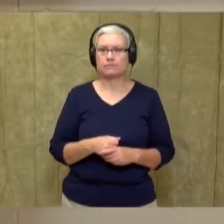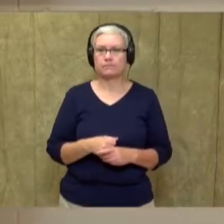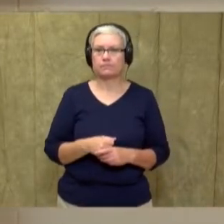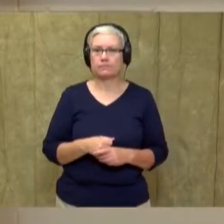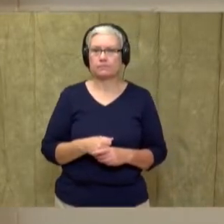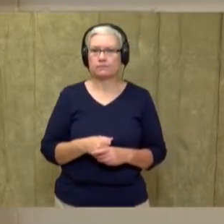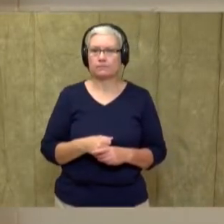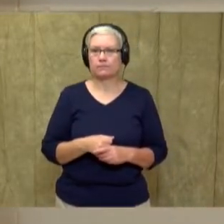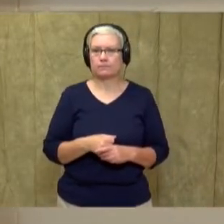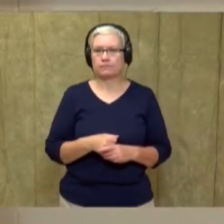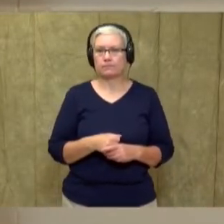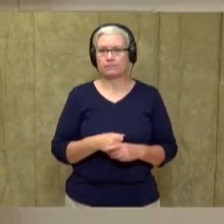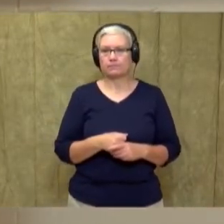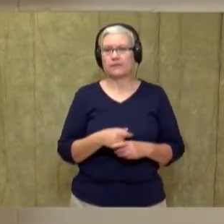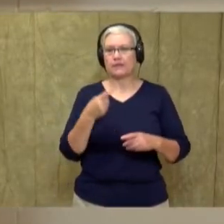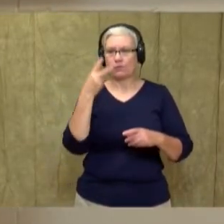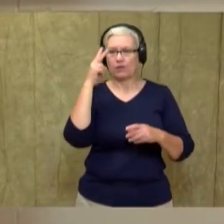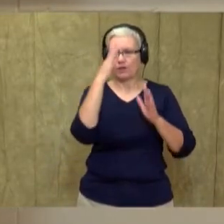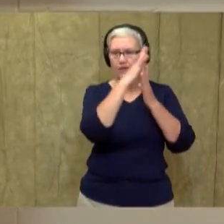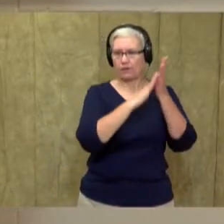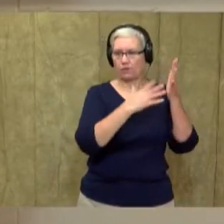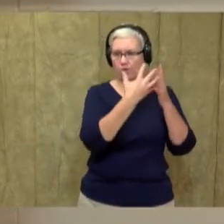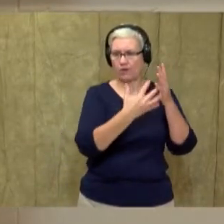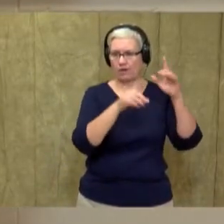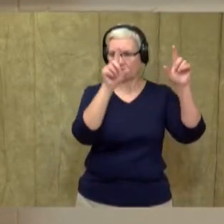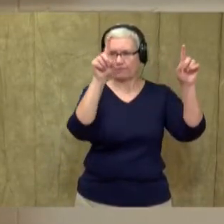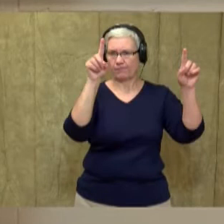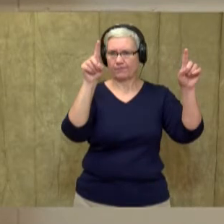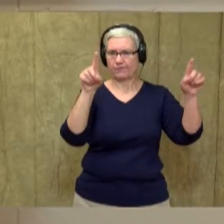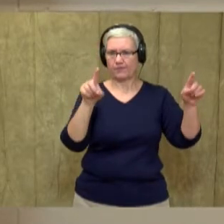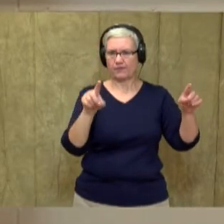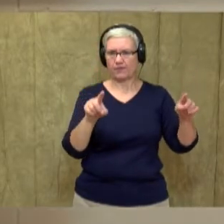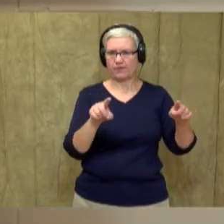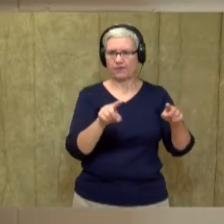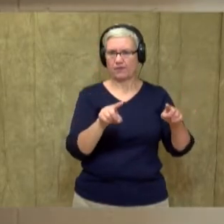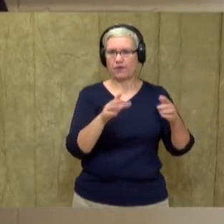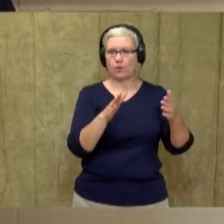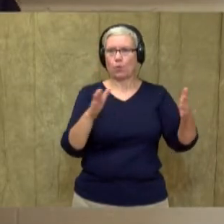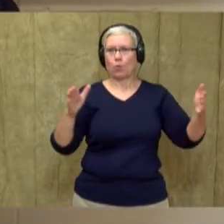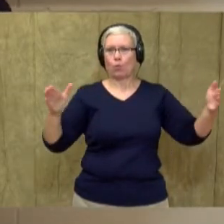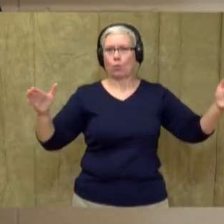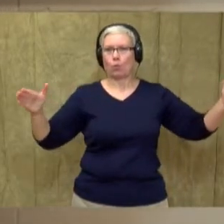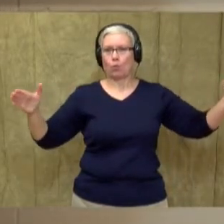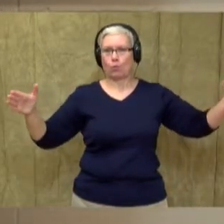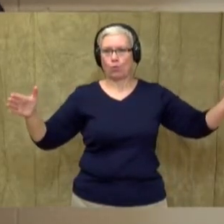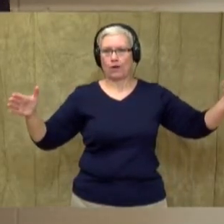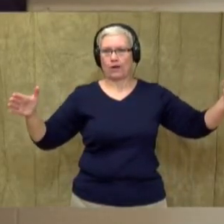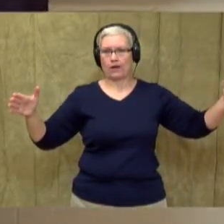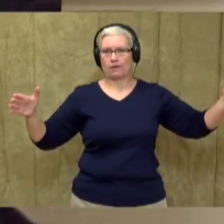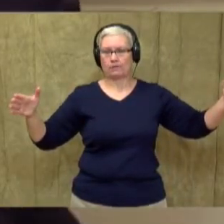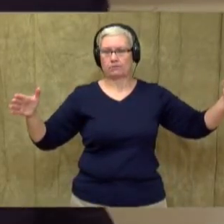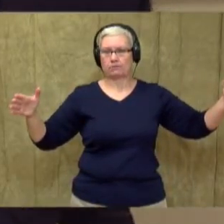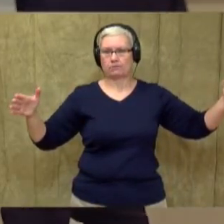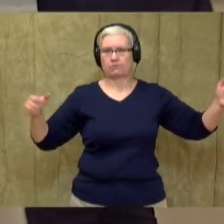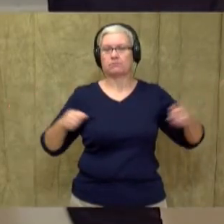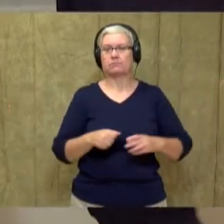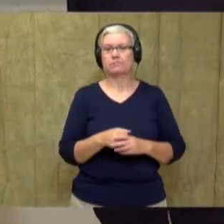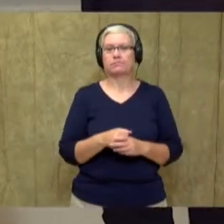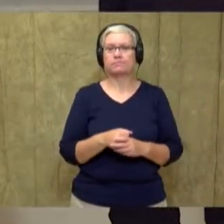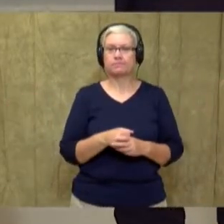the graph that this particular function is a lot wider than our original x squared function.